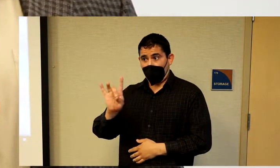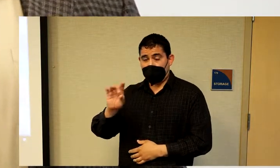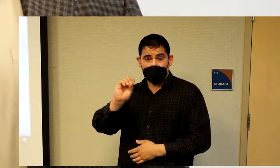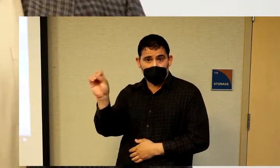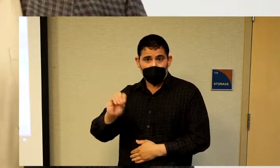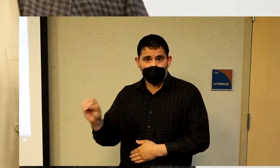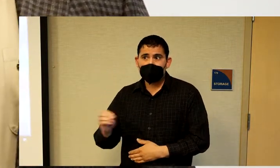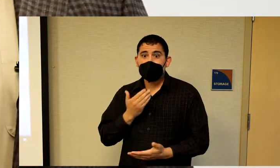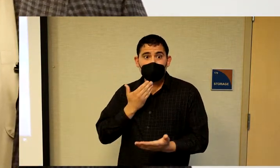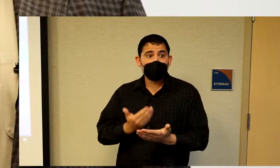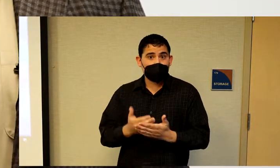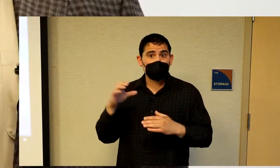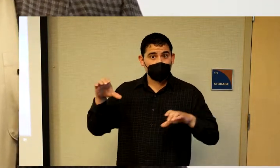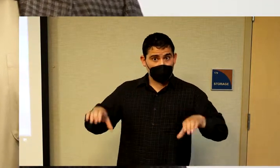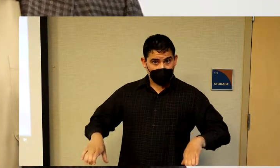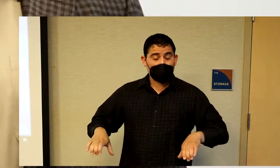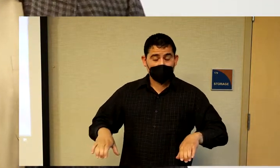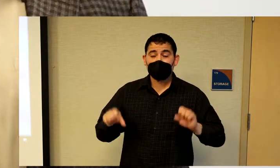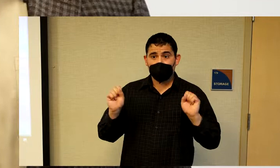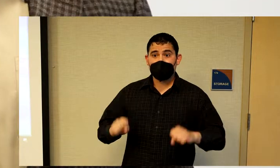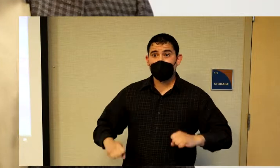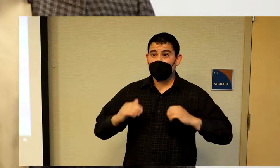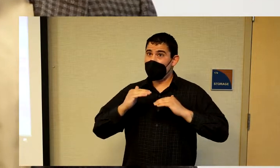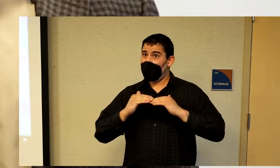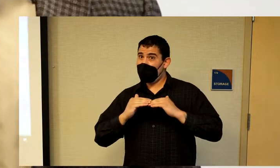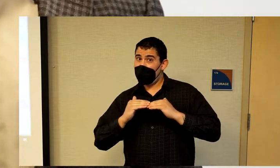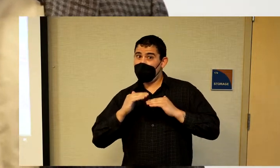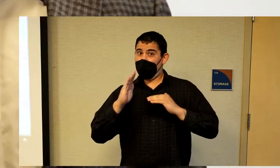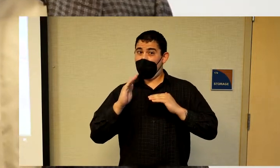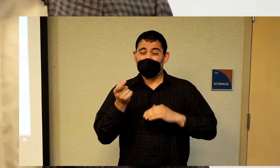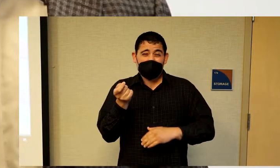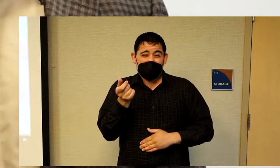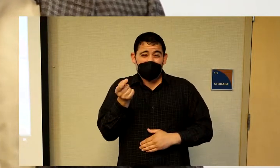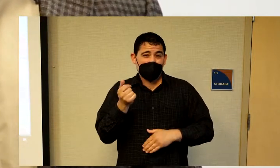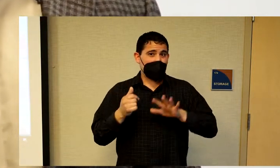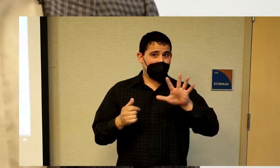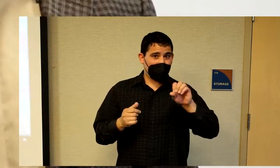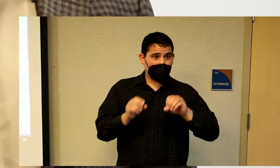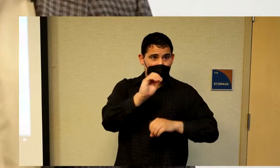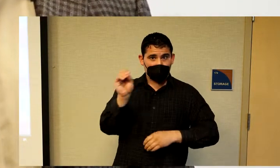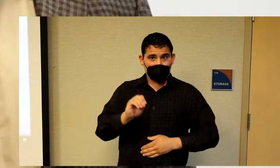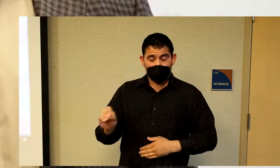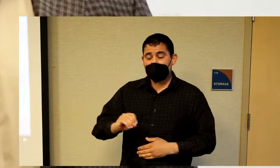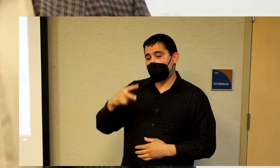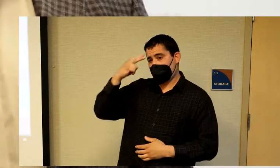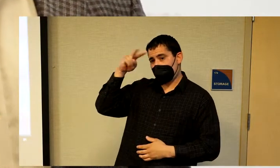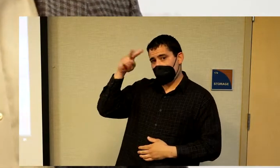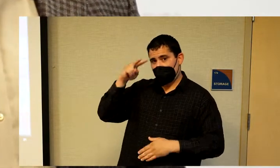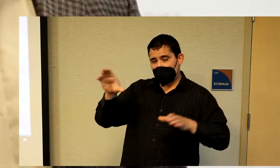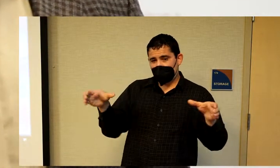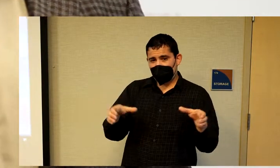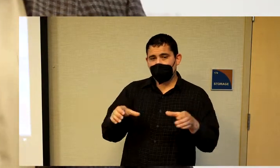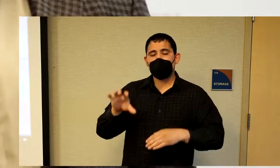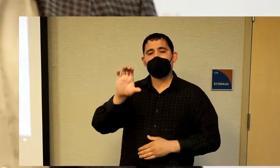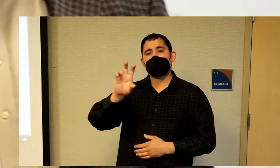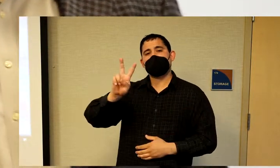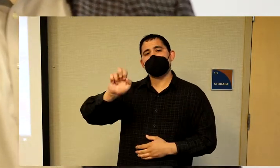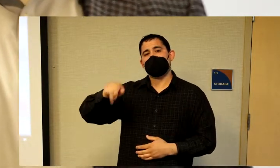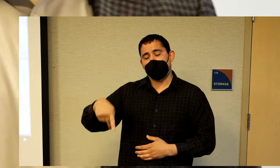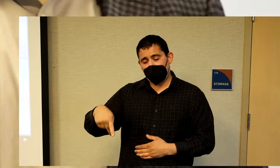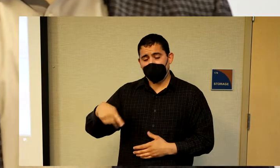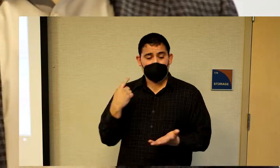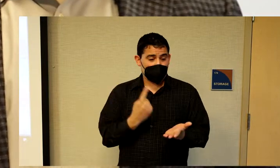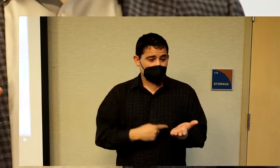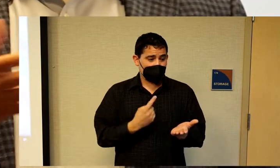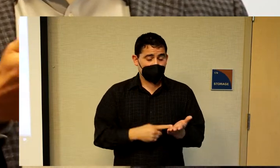of actually having more than 50% Latino CVAP, because it's a survey, right? So there's some error there. And so oftentimes people say, well, if you put it